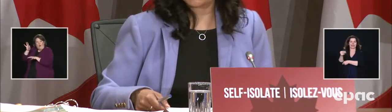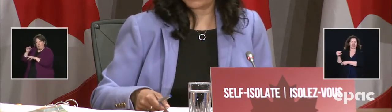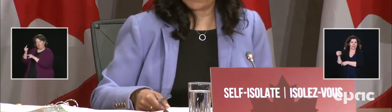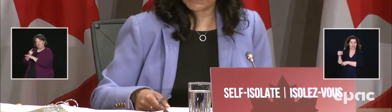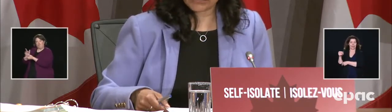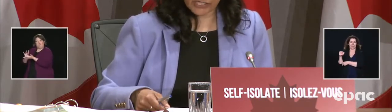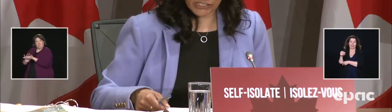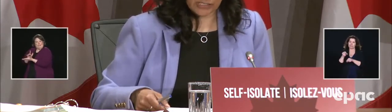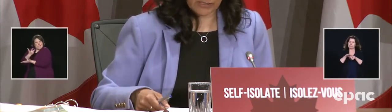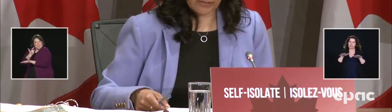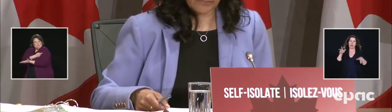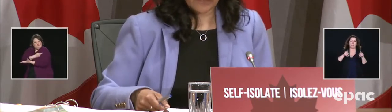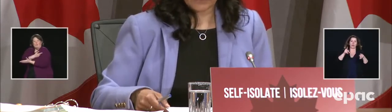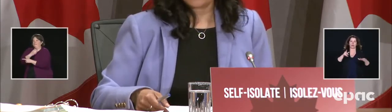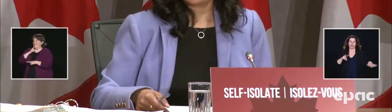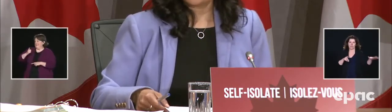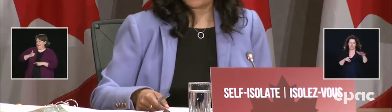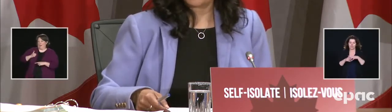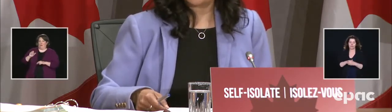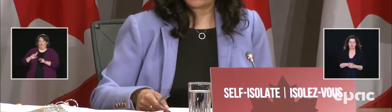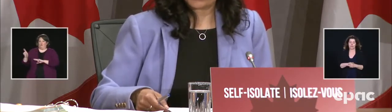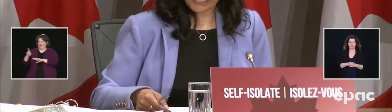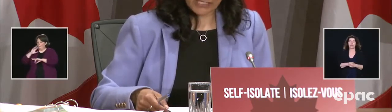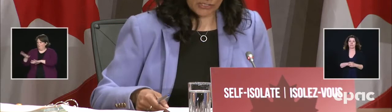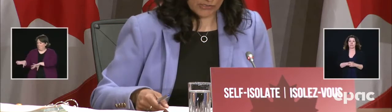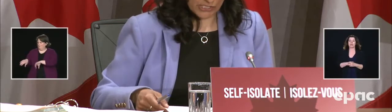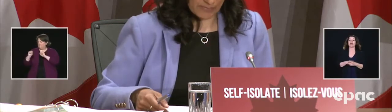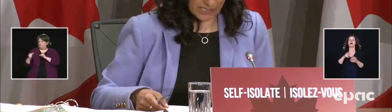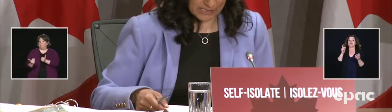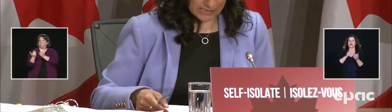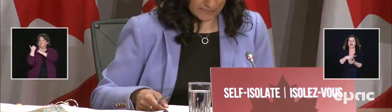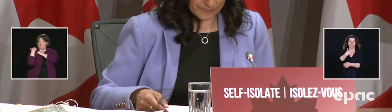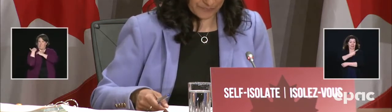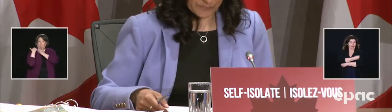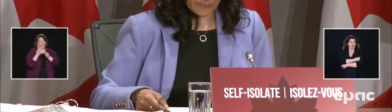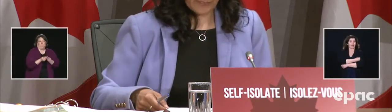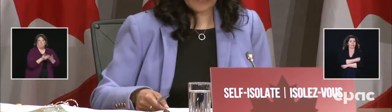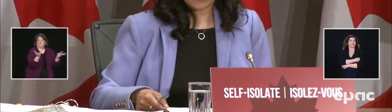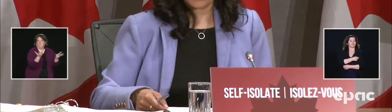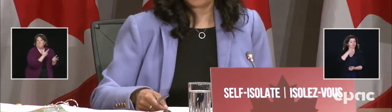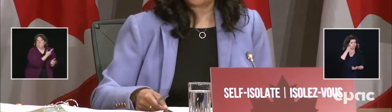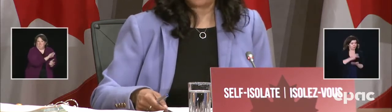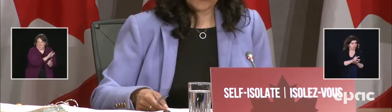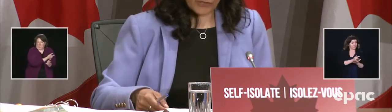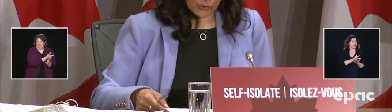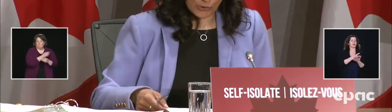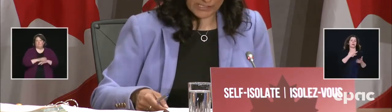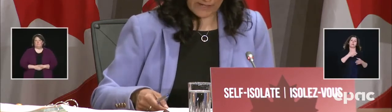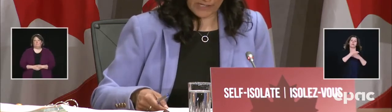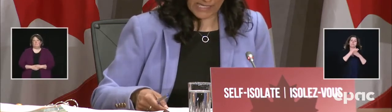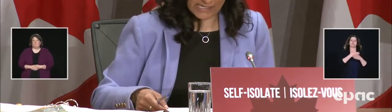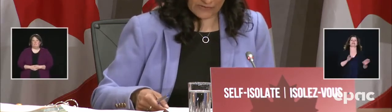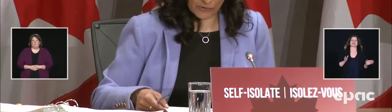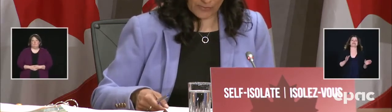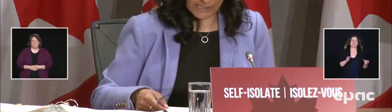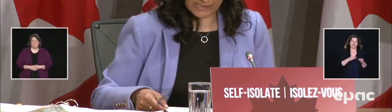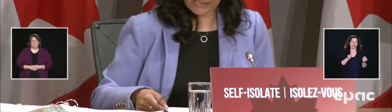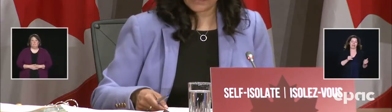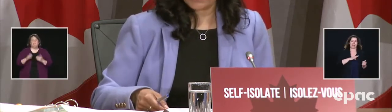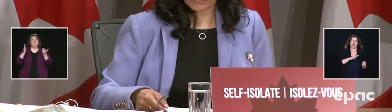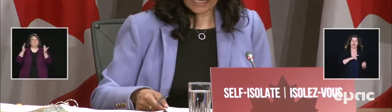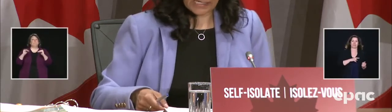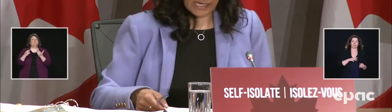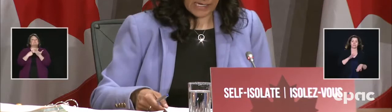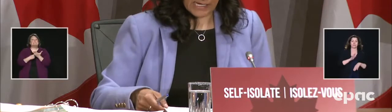for its administration. Moving to international shipments. Over the course of the last few